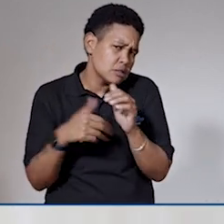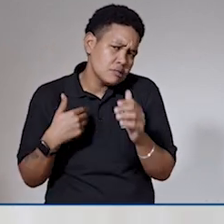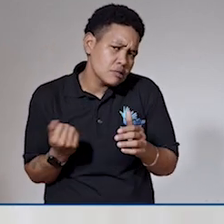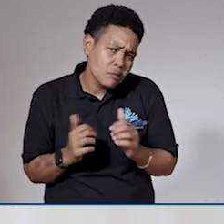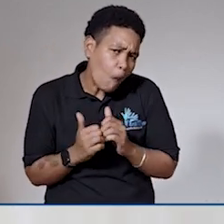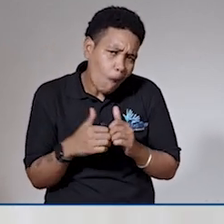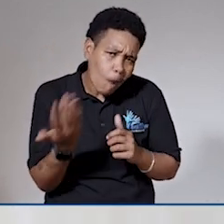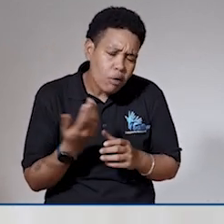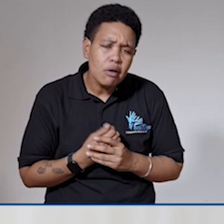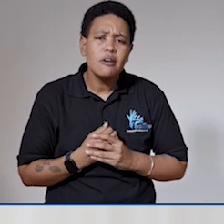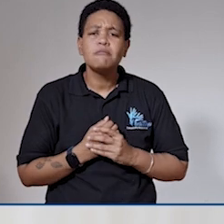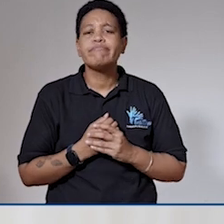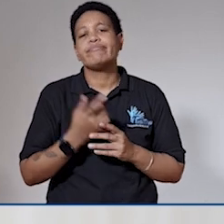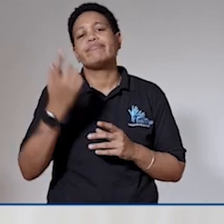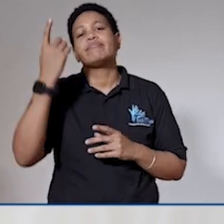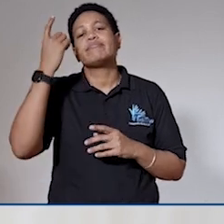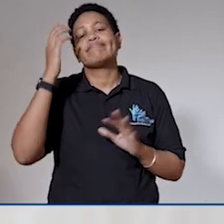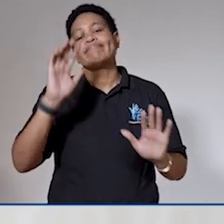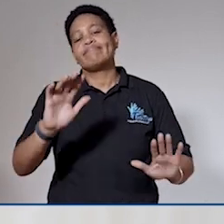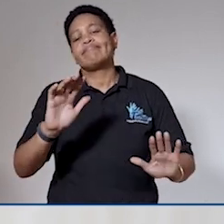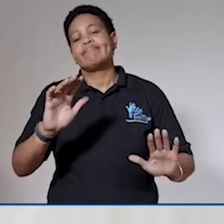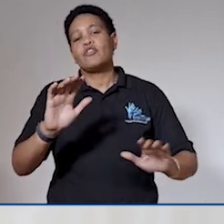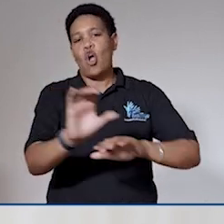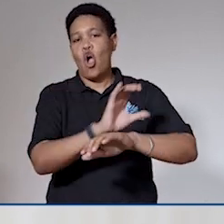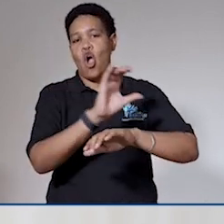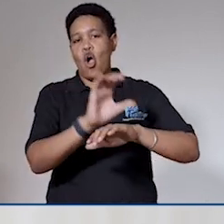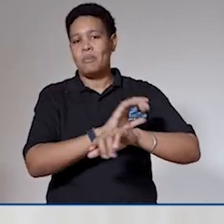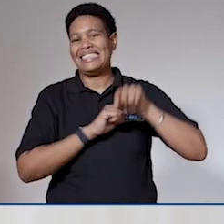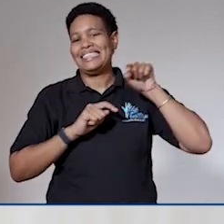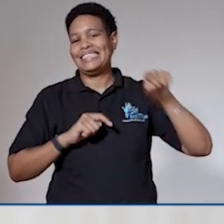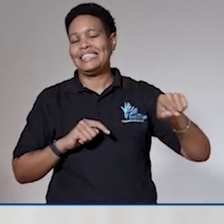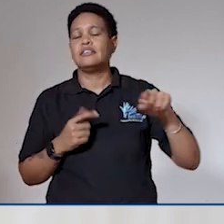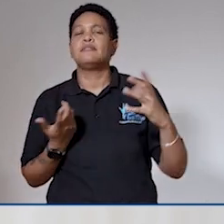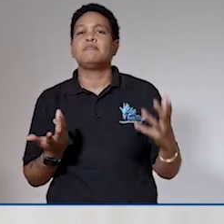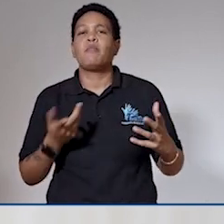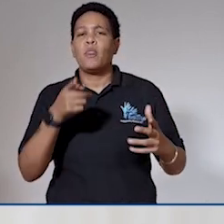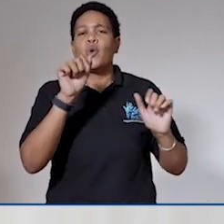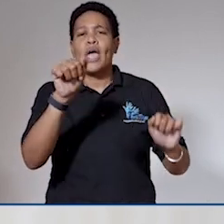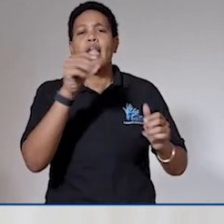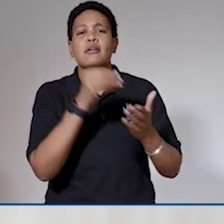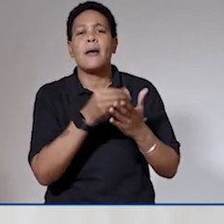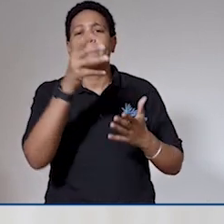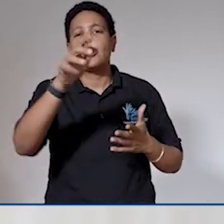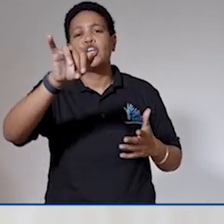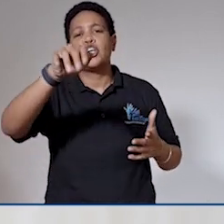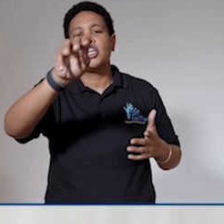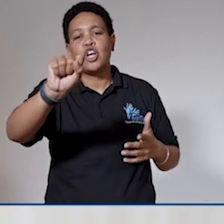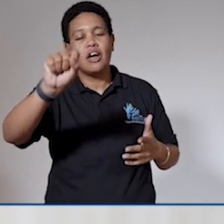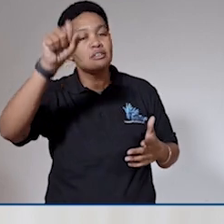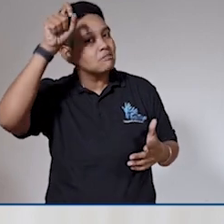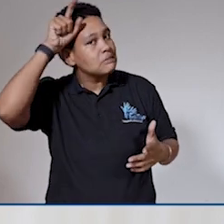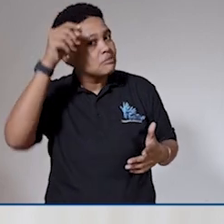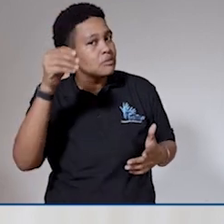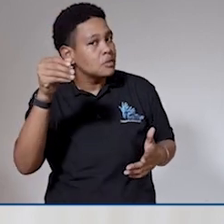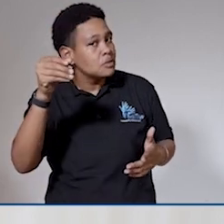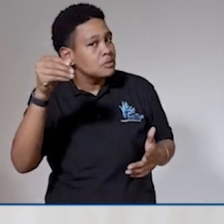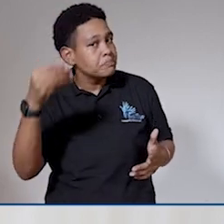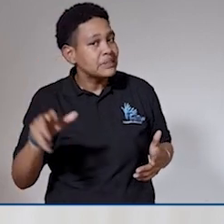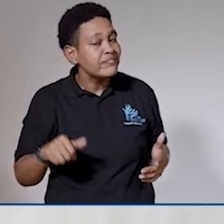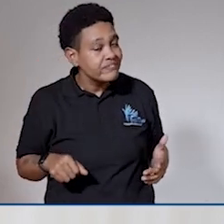Well, for the computer, you can purchase JAWS. It's quite expensive. It's